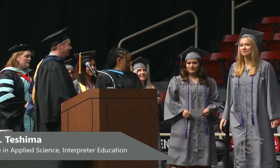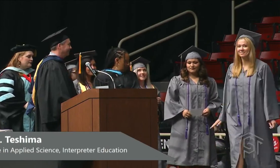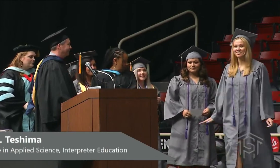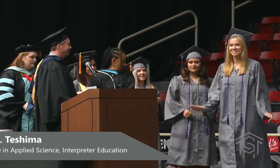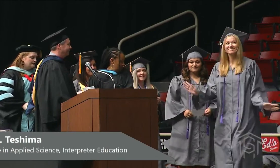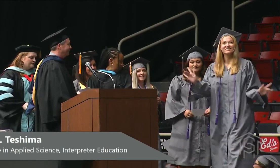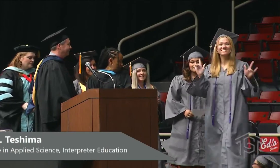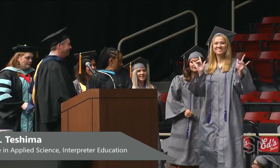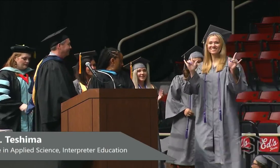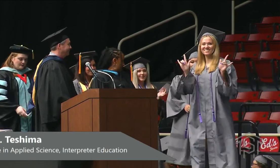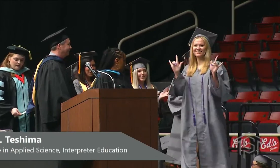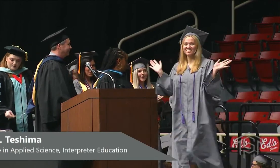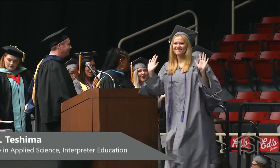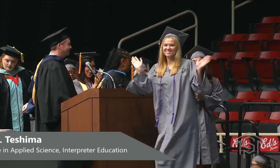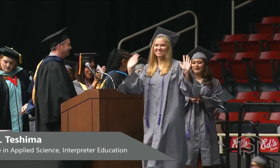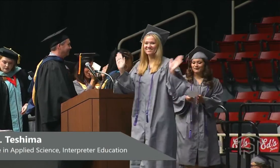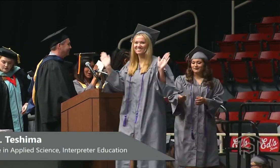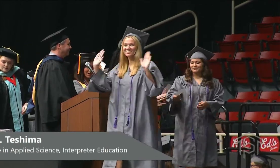Carrie A. Teshima.